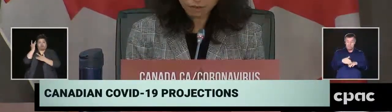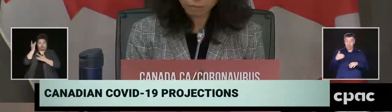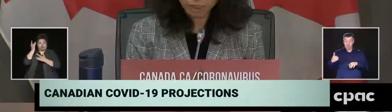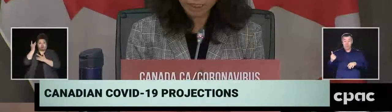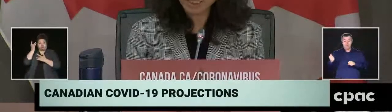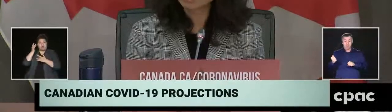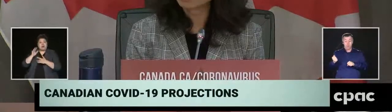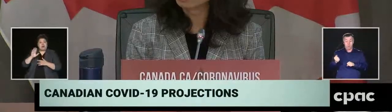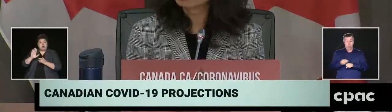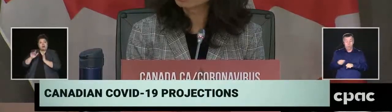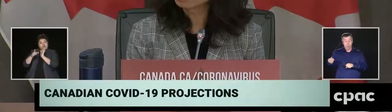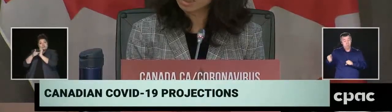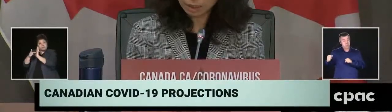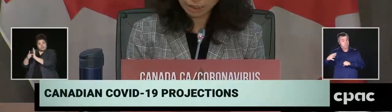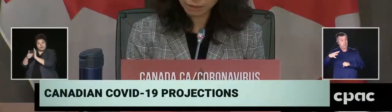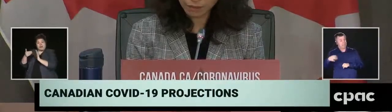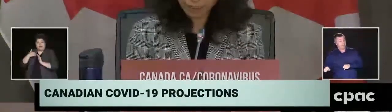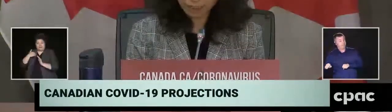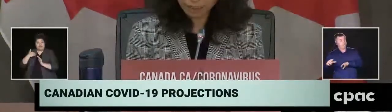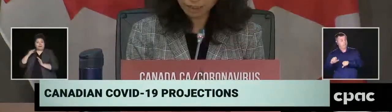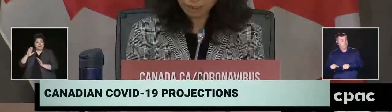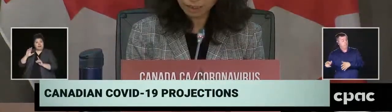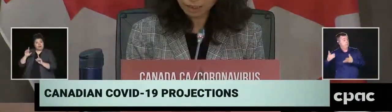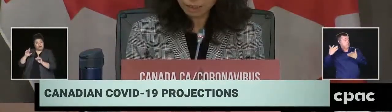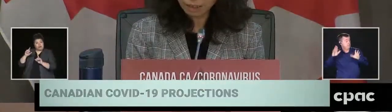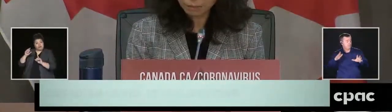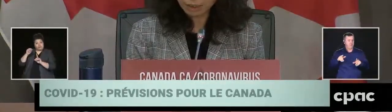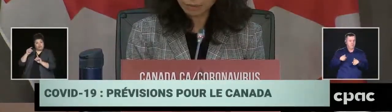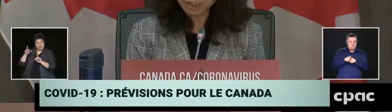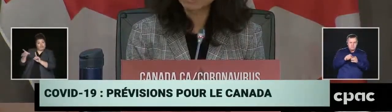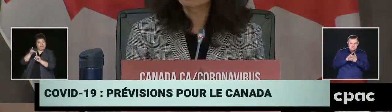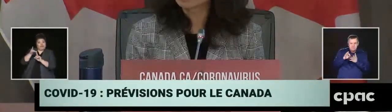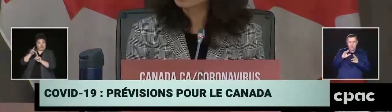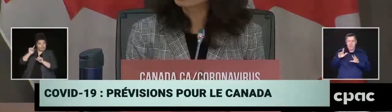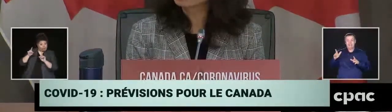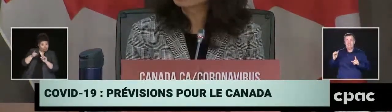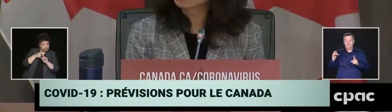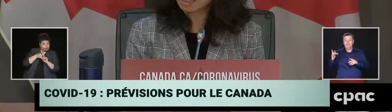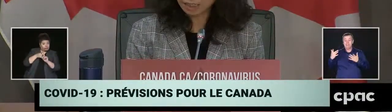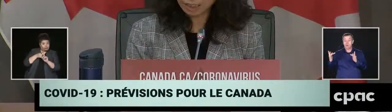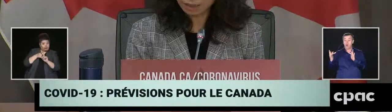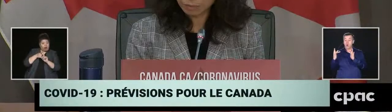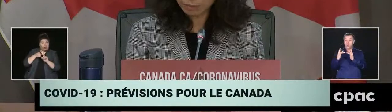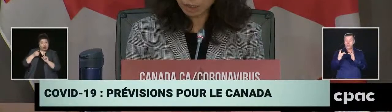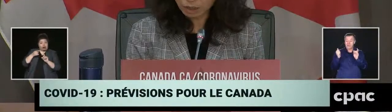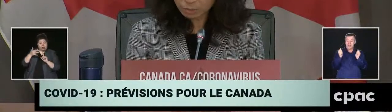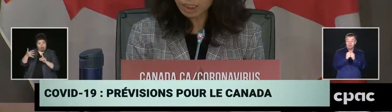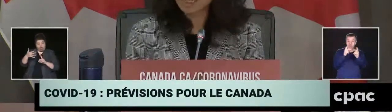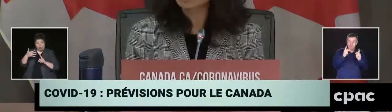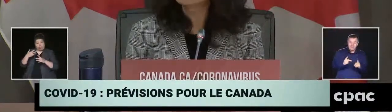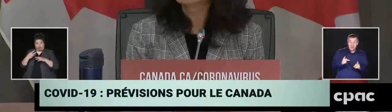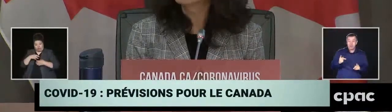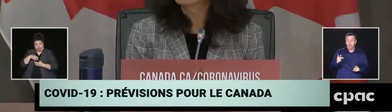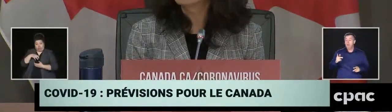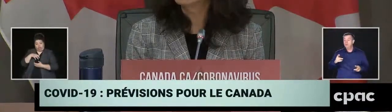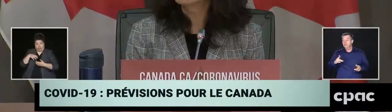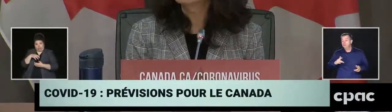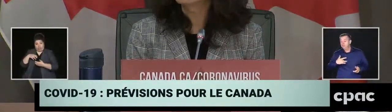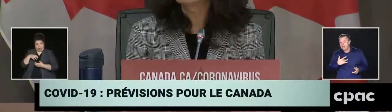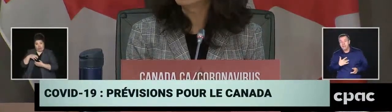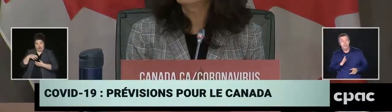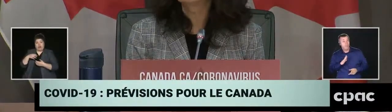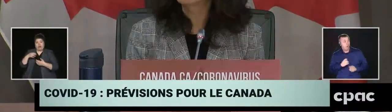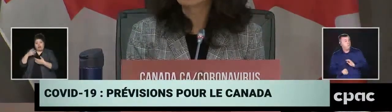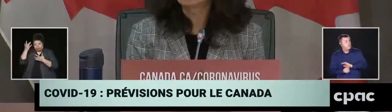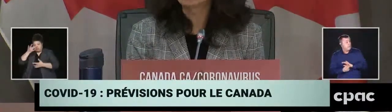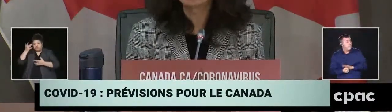disease, from getting exposed, then infected, becoming symptomatic, and then maybe hospitalized, and